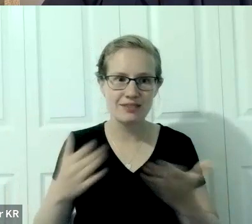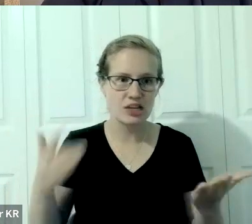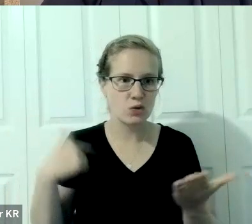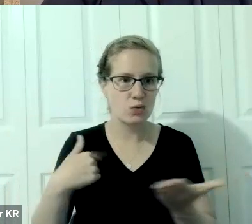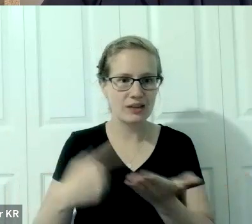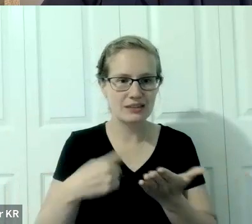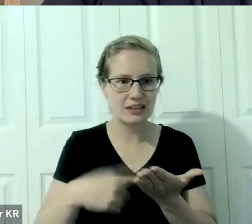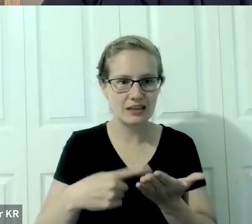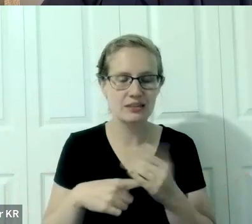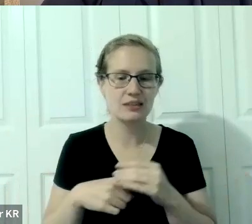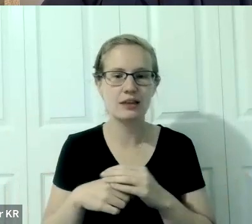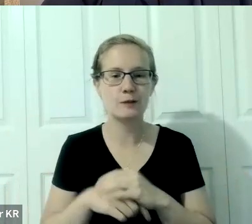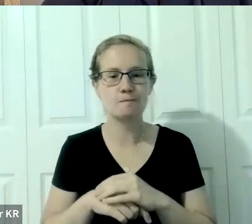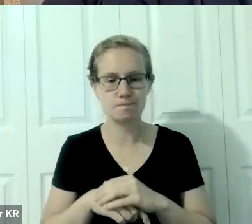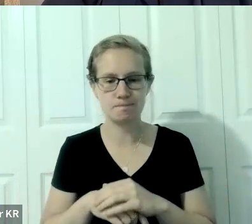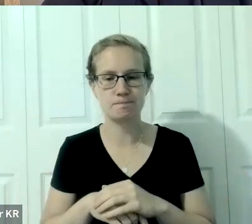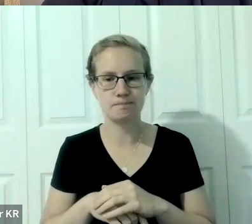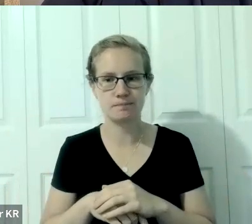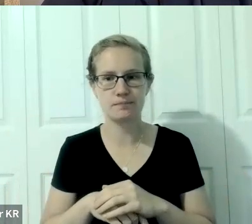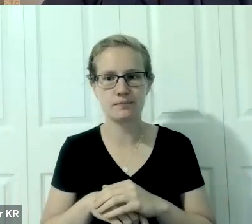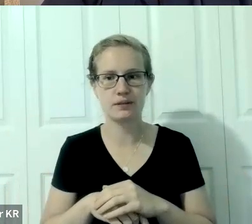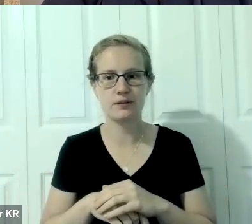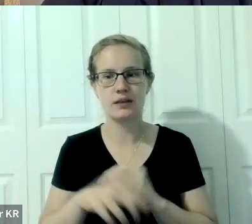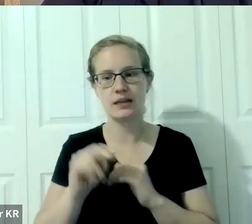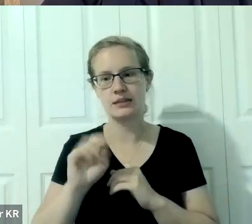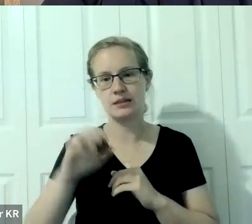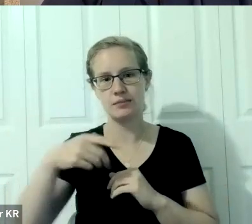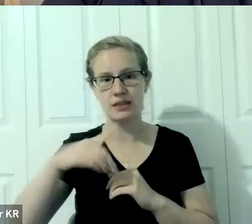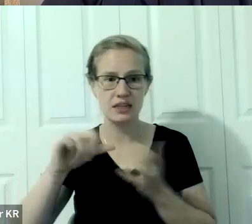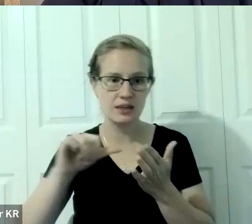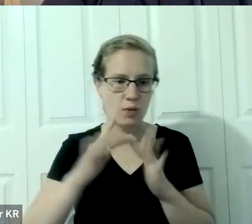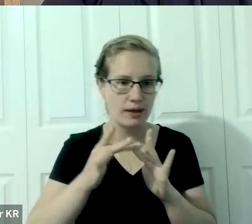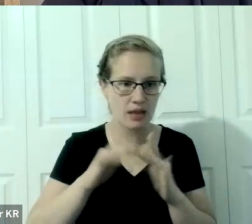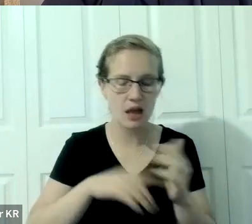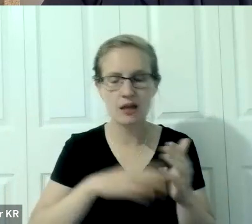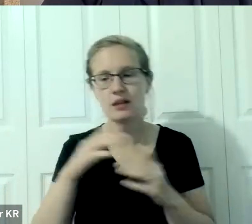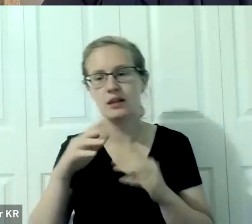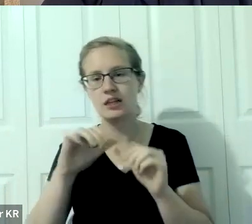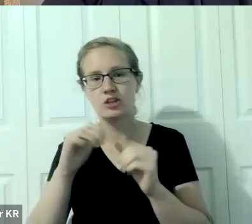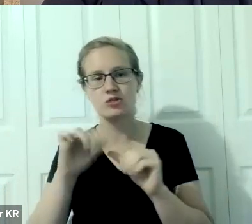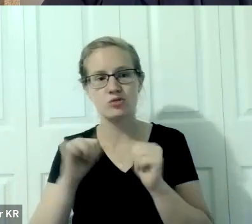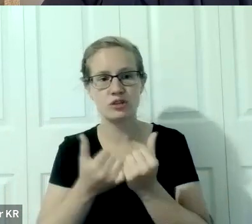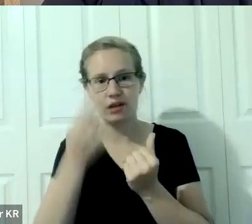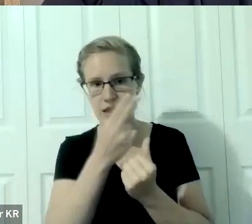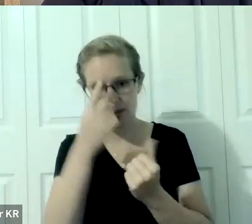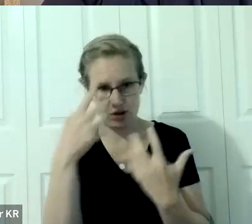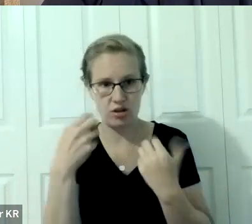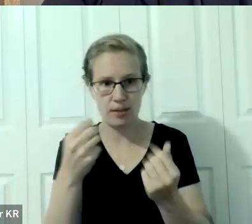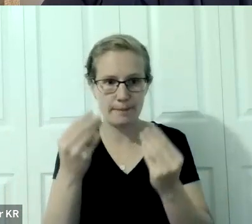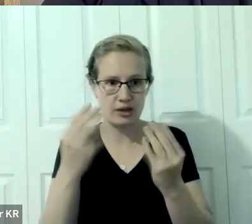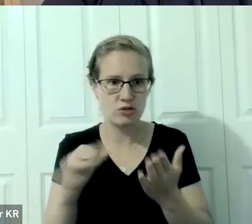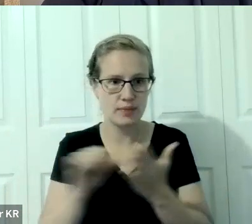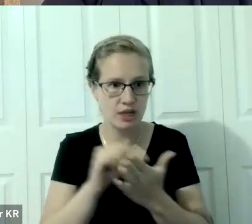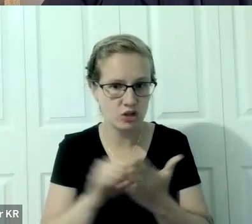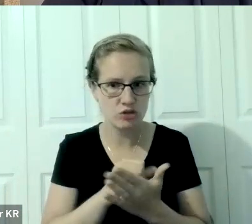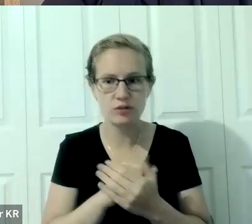about. You can go to the NCPT page. You can go to the Association of Catholic Mental Health Ministers page and